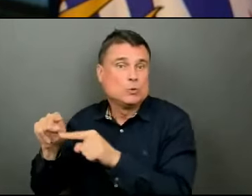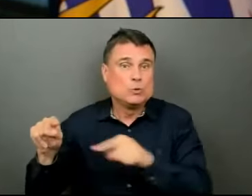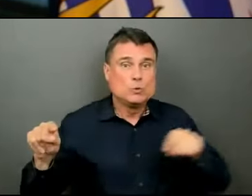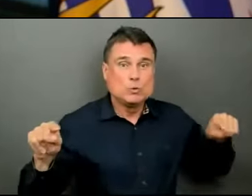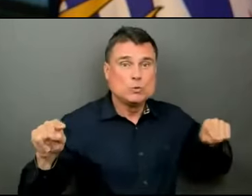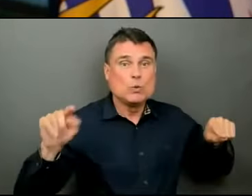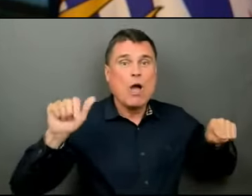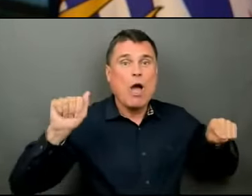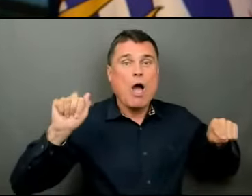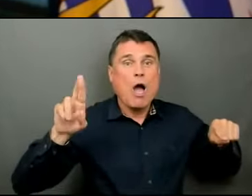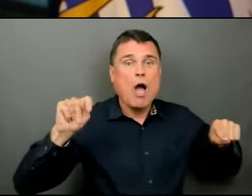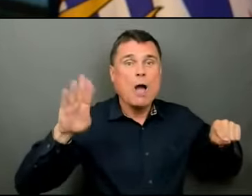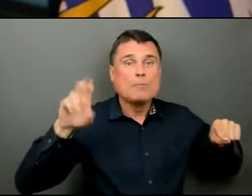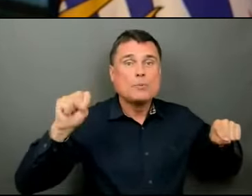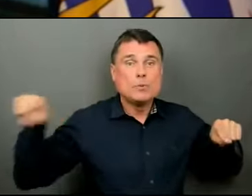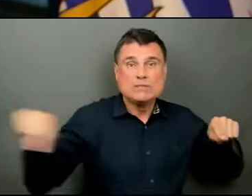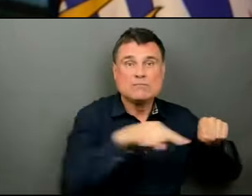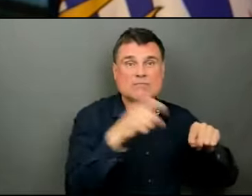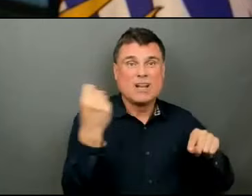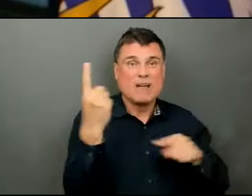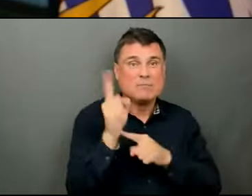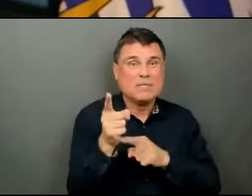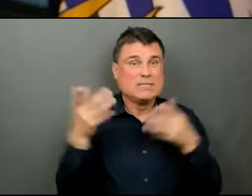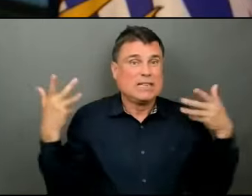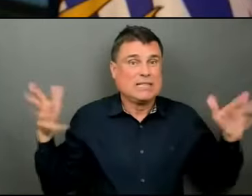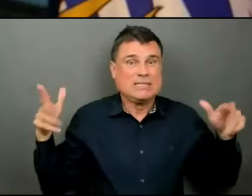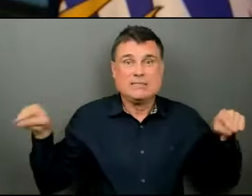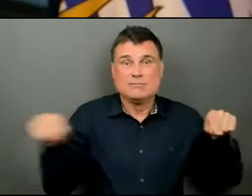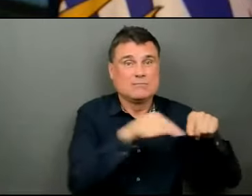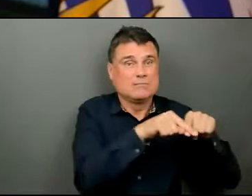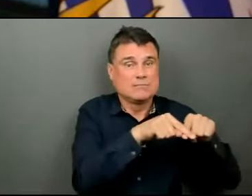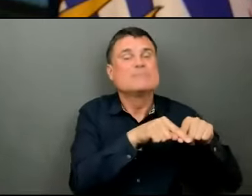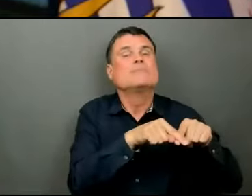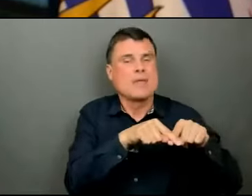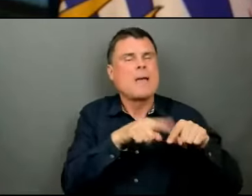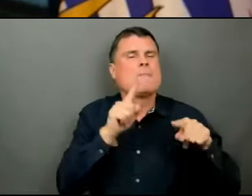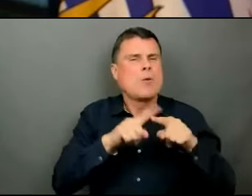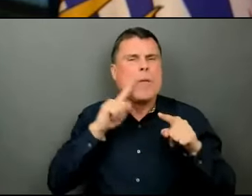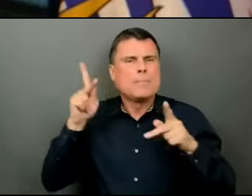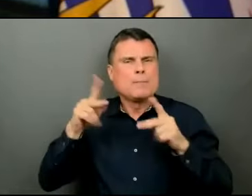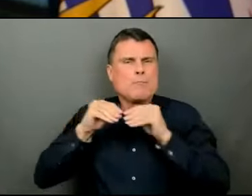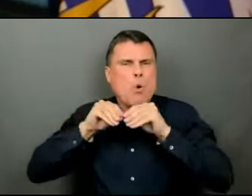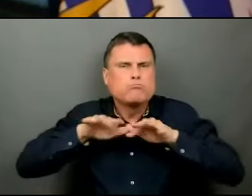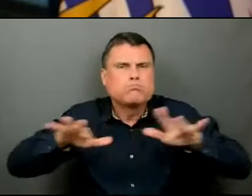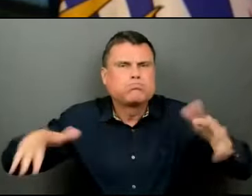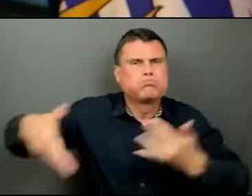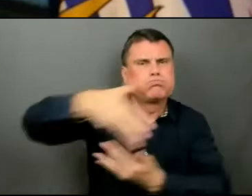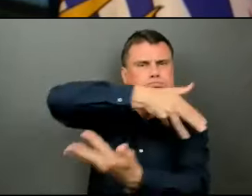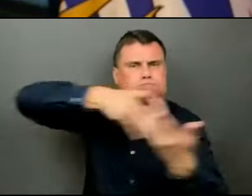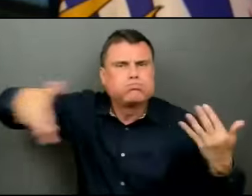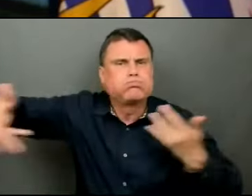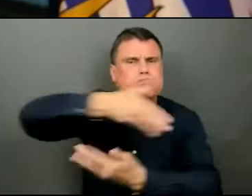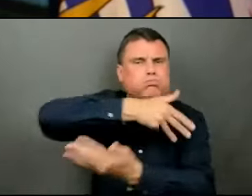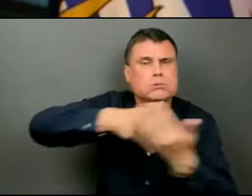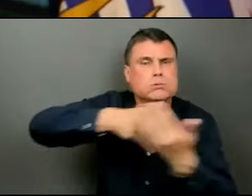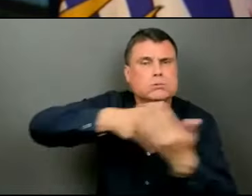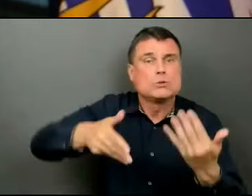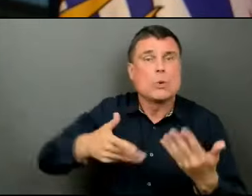transit ridership along the Broadway route. As an extension, and as the minister said, as an extension of the Milam line,